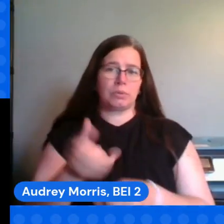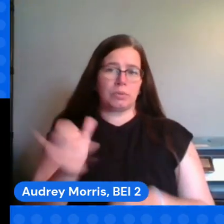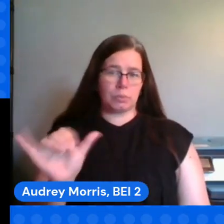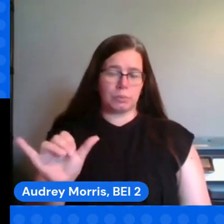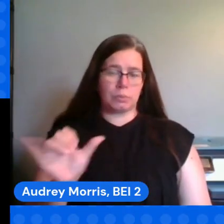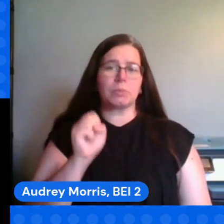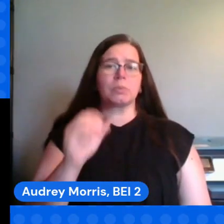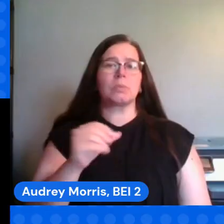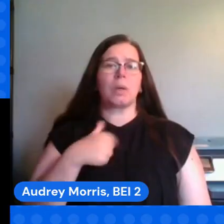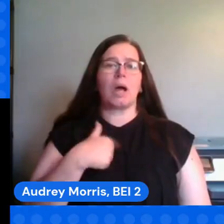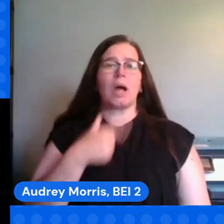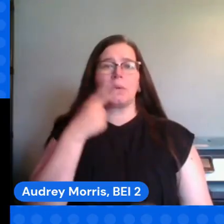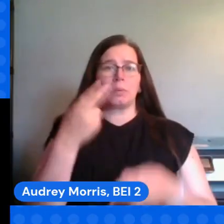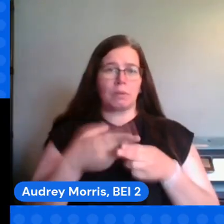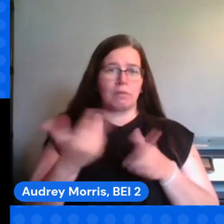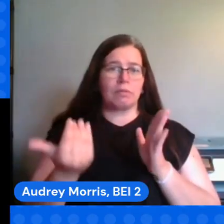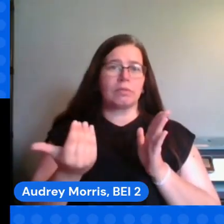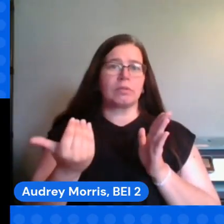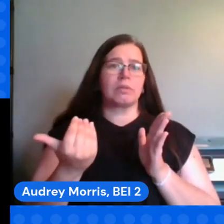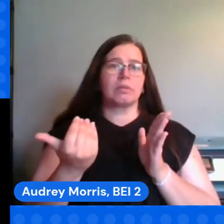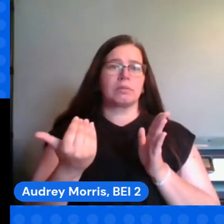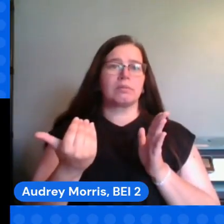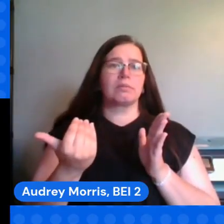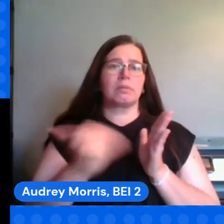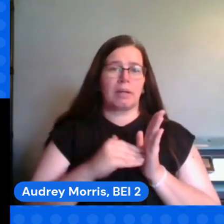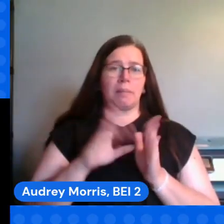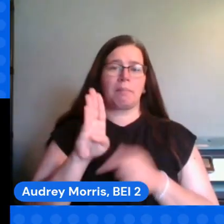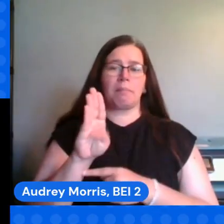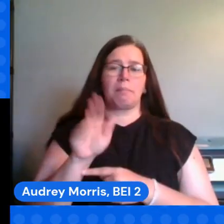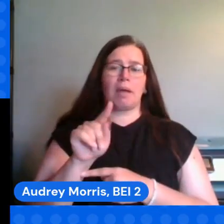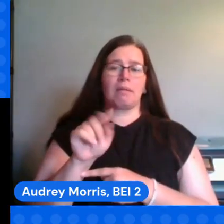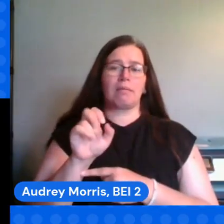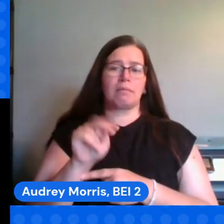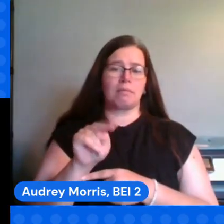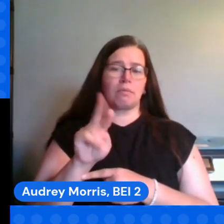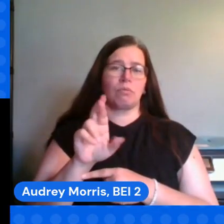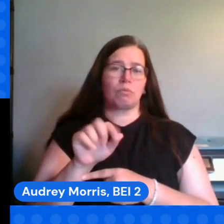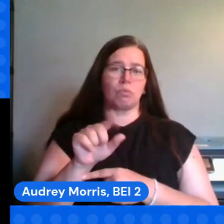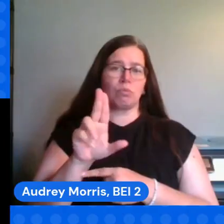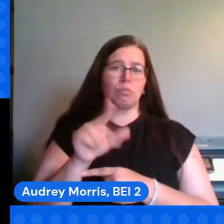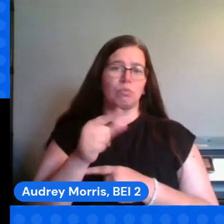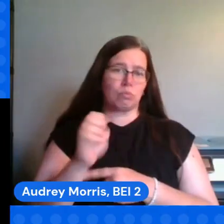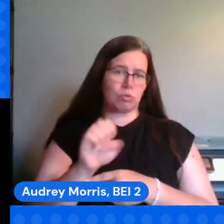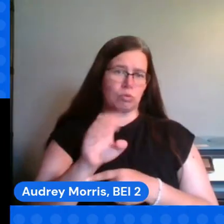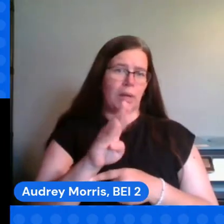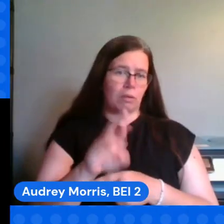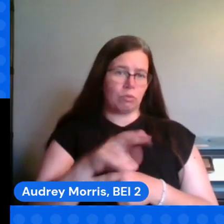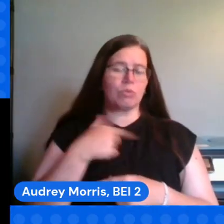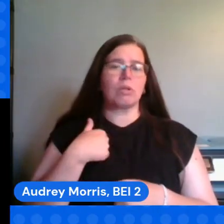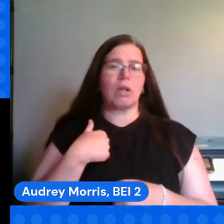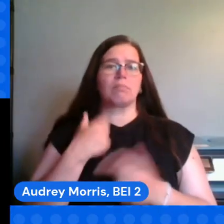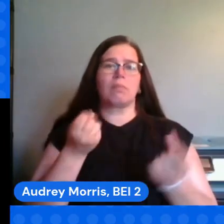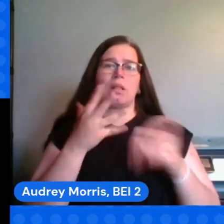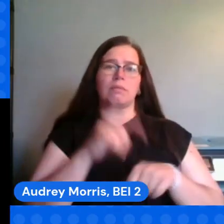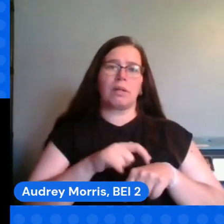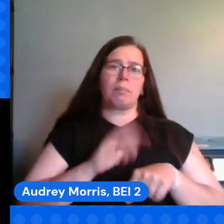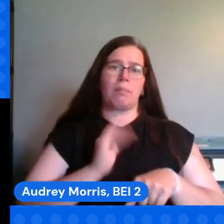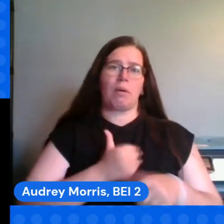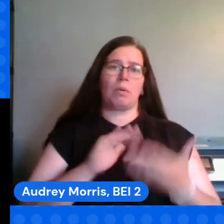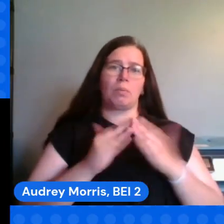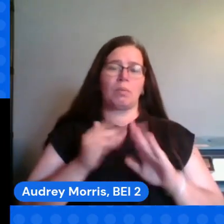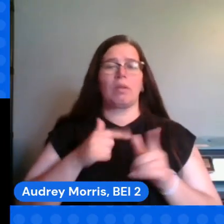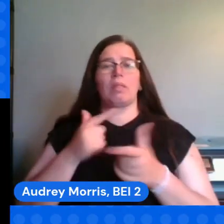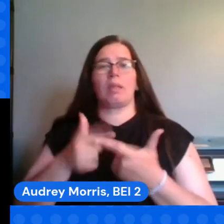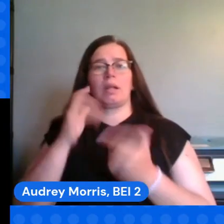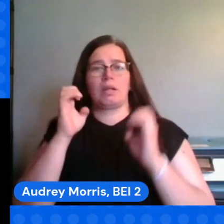again, I reference Baton Rouge. I'm originally from Baton Rouge, and so I spent a lot of time here in our community. And then by way of education, I have